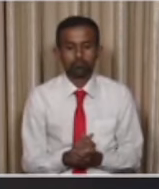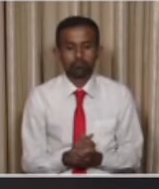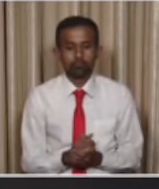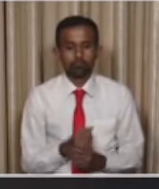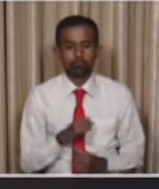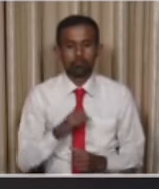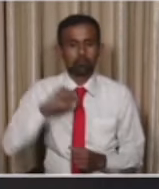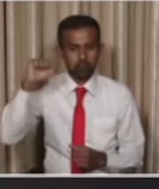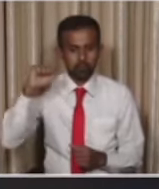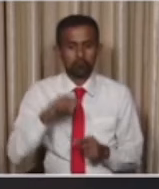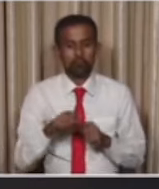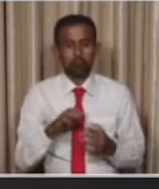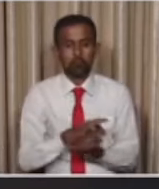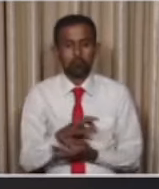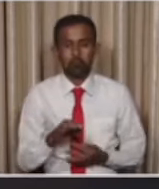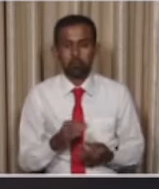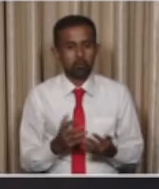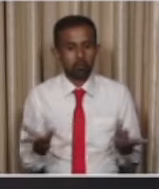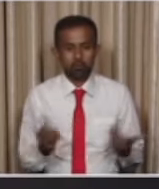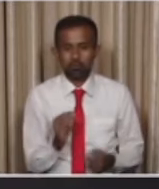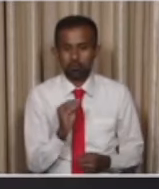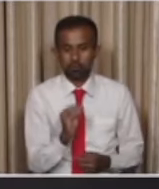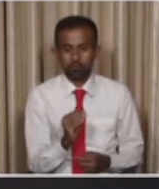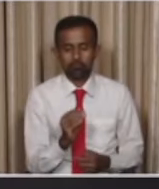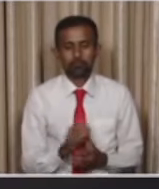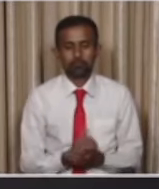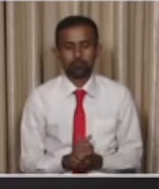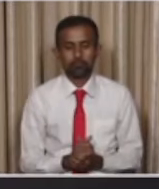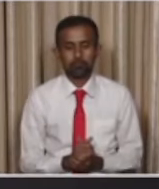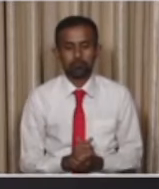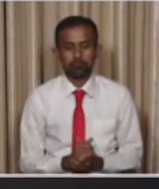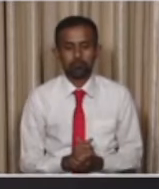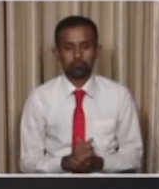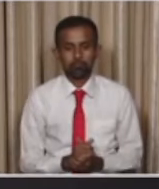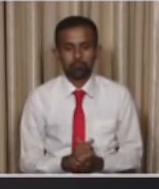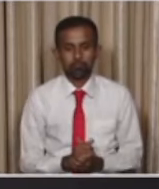doers want power, there will be, they will be worse than dictators